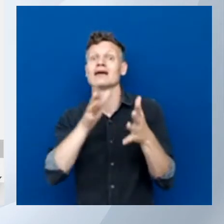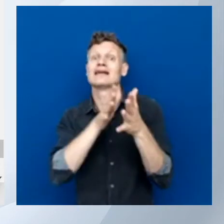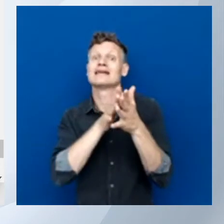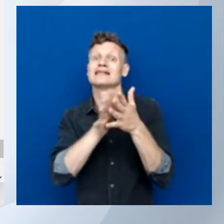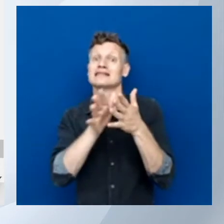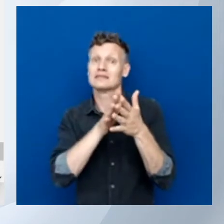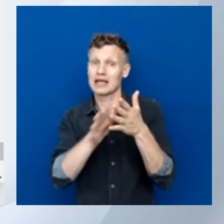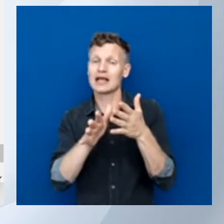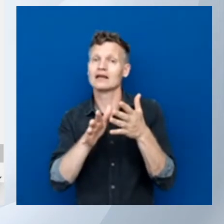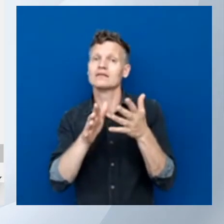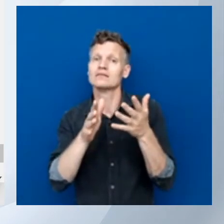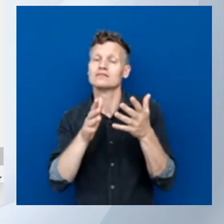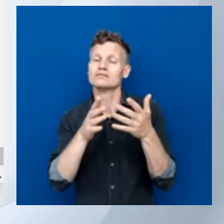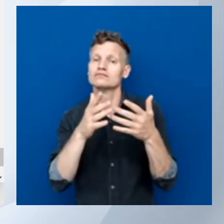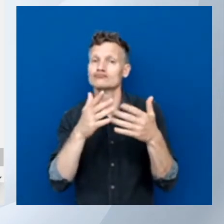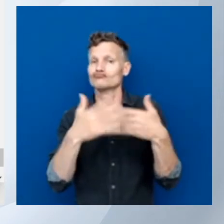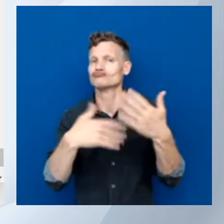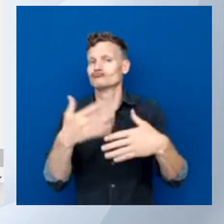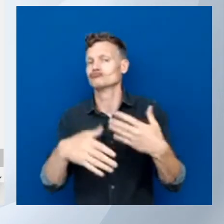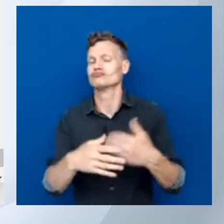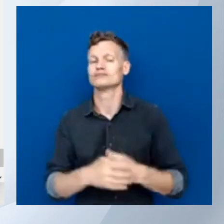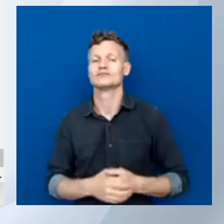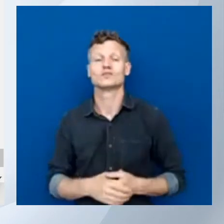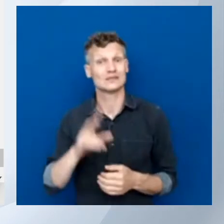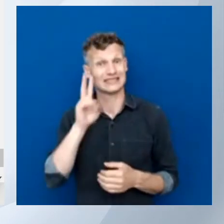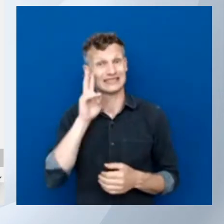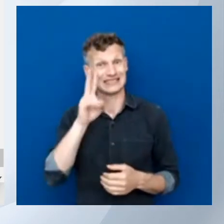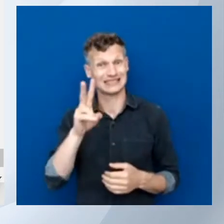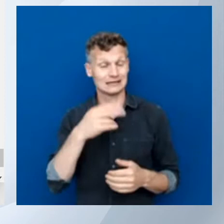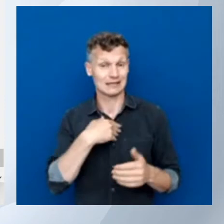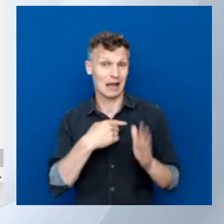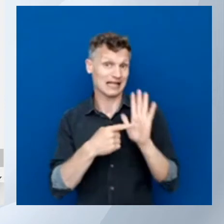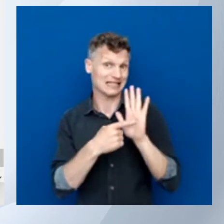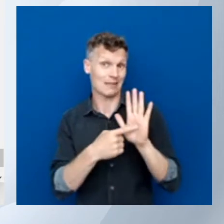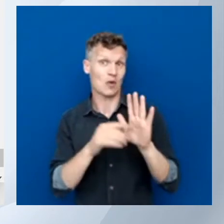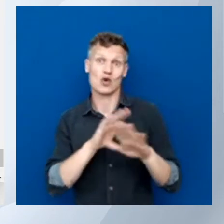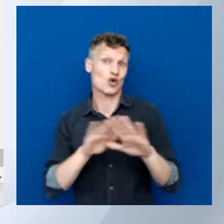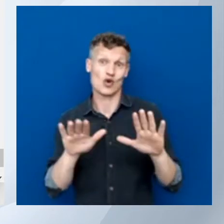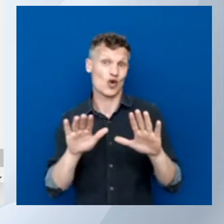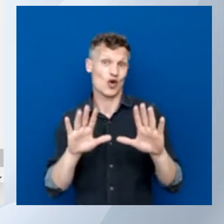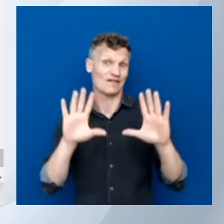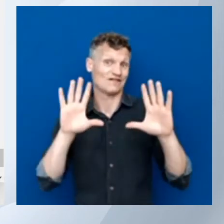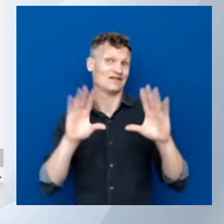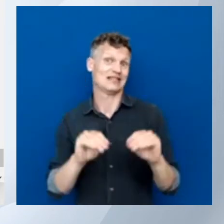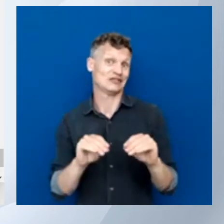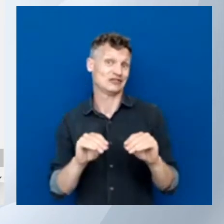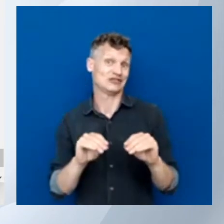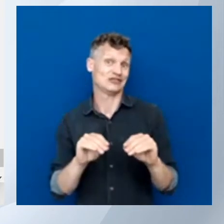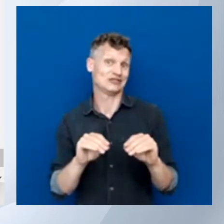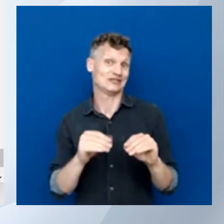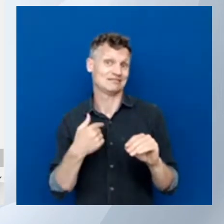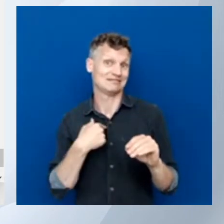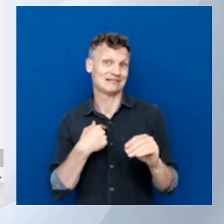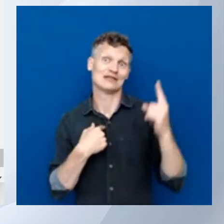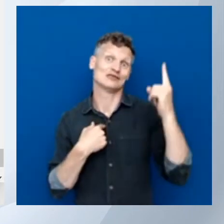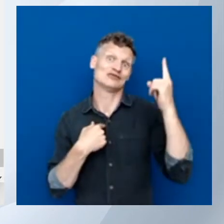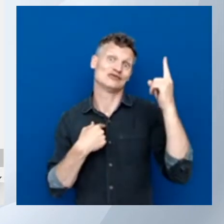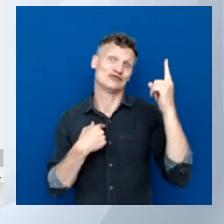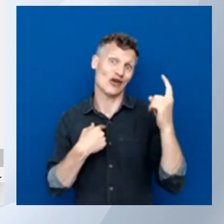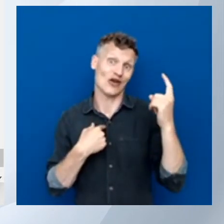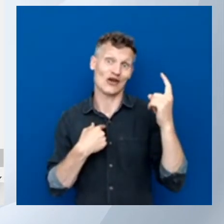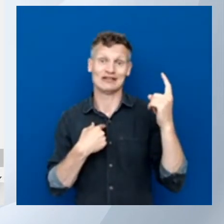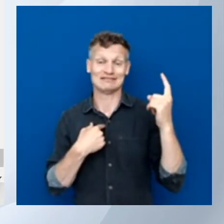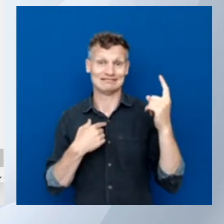can see that my demo was not finished before I got to start my session, but let's come back to